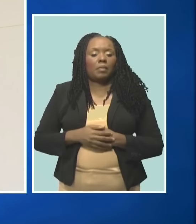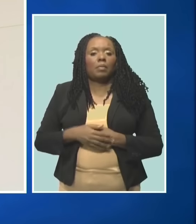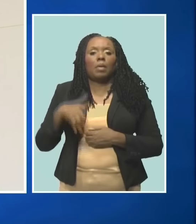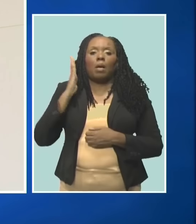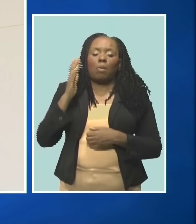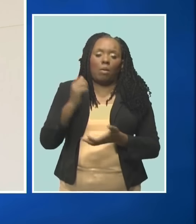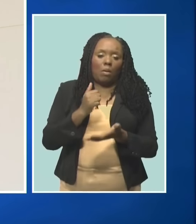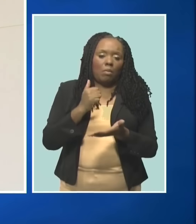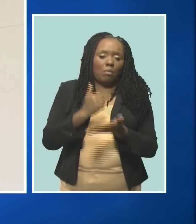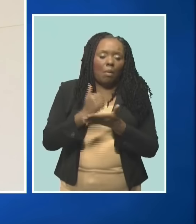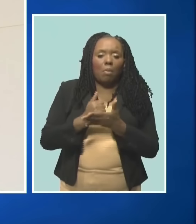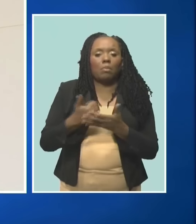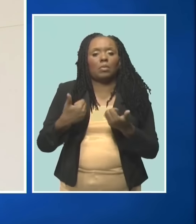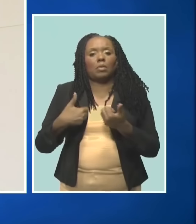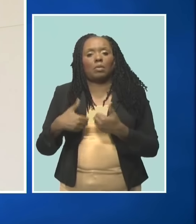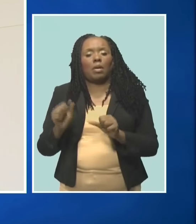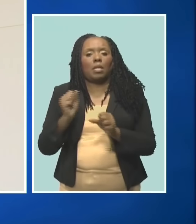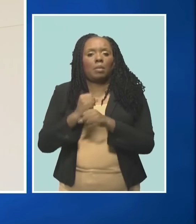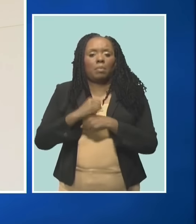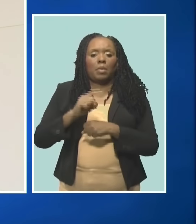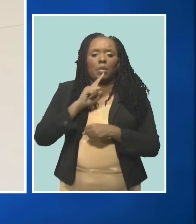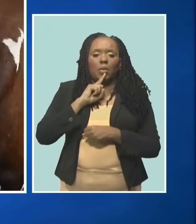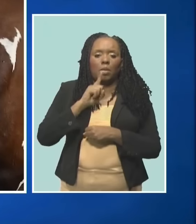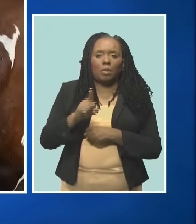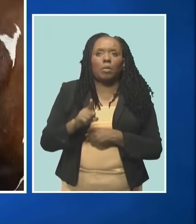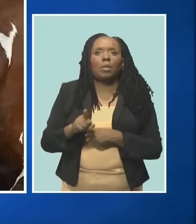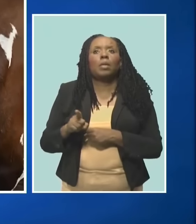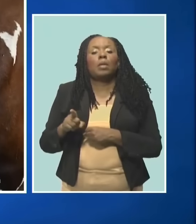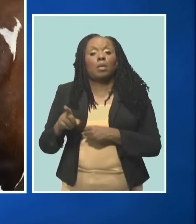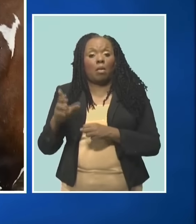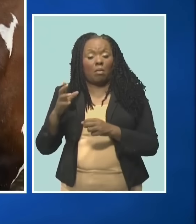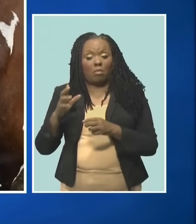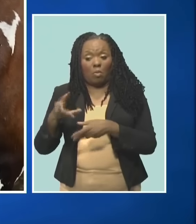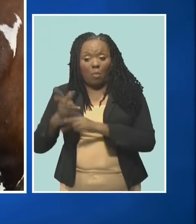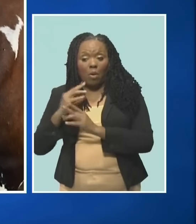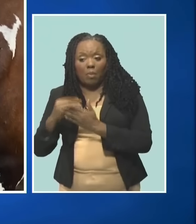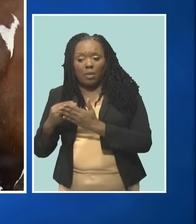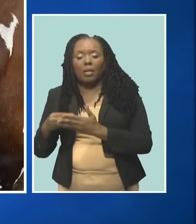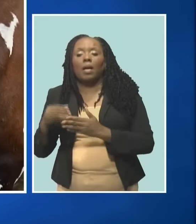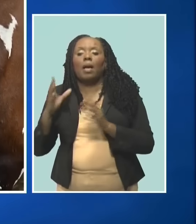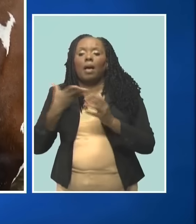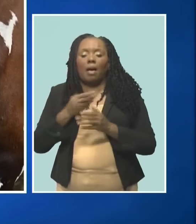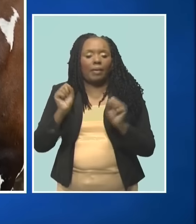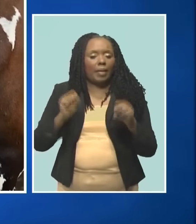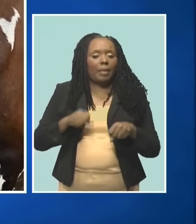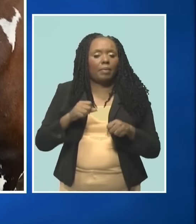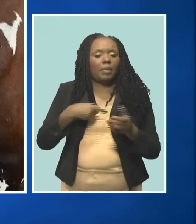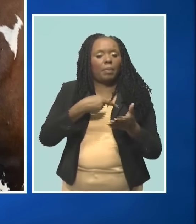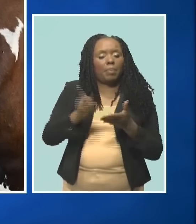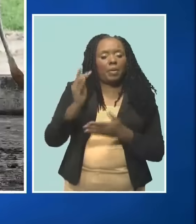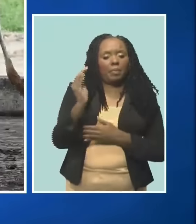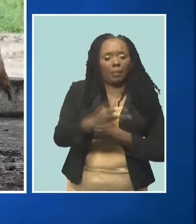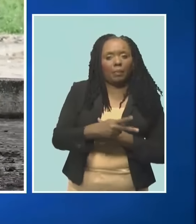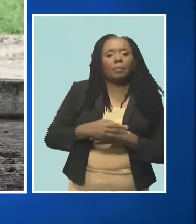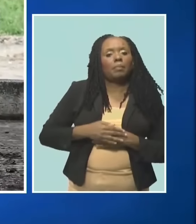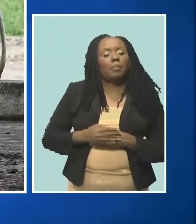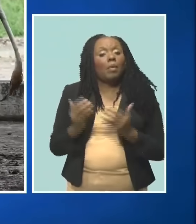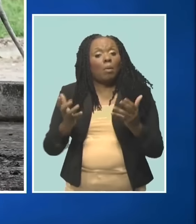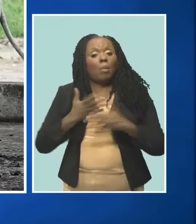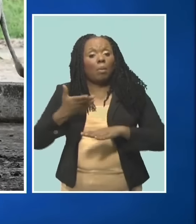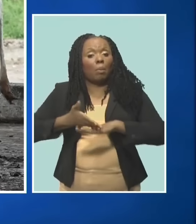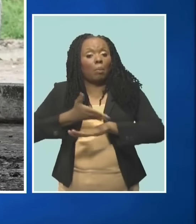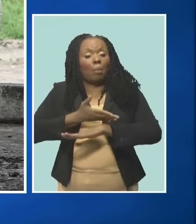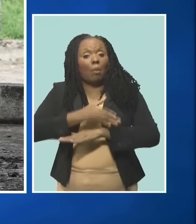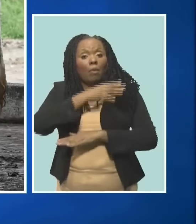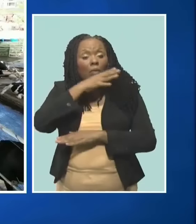to try to ensure that those loans are actually paid back. Mr. Paul stresses government's intention is for the loans to be used to improve farming